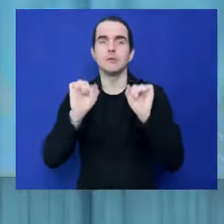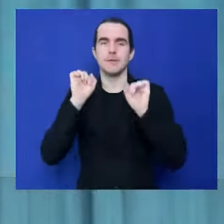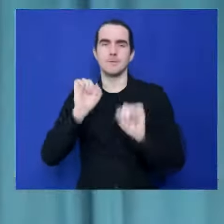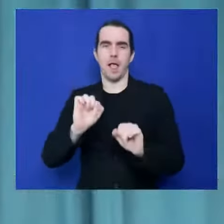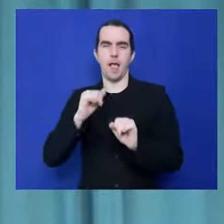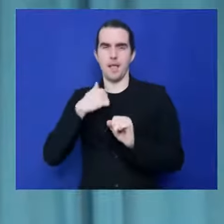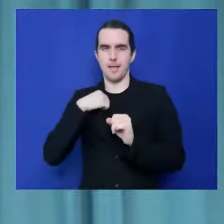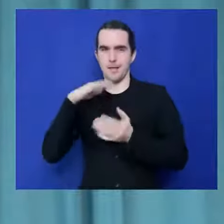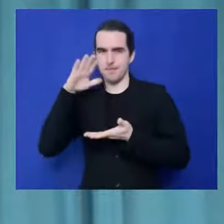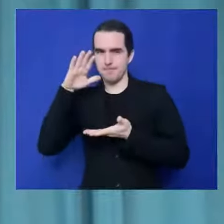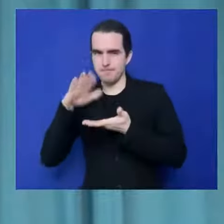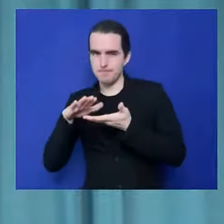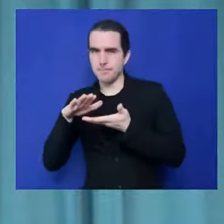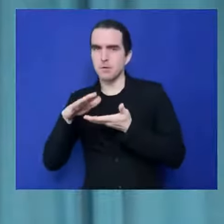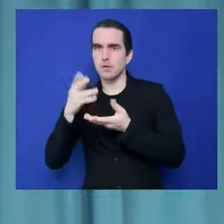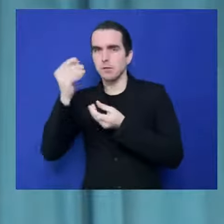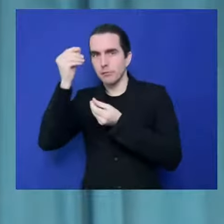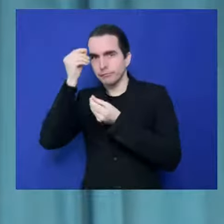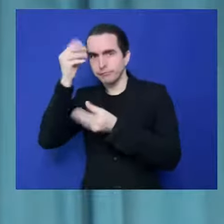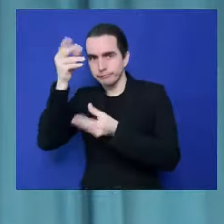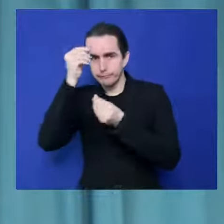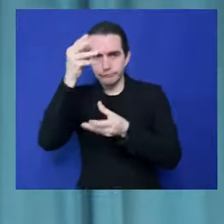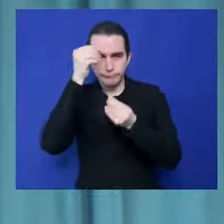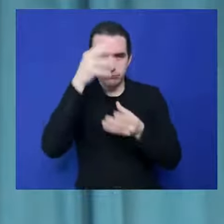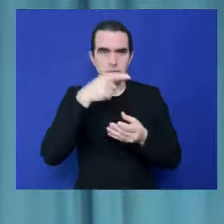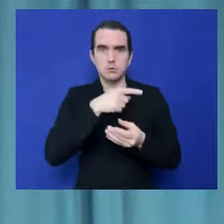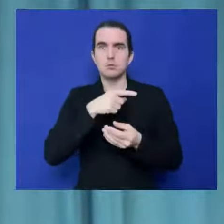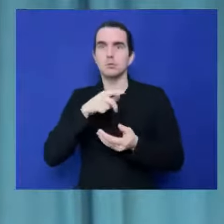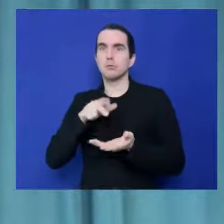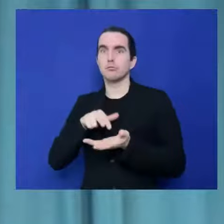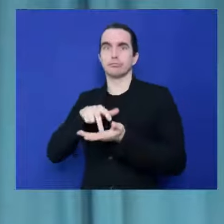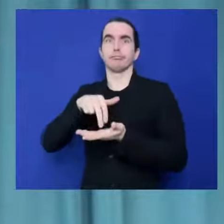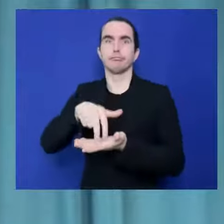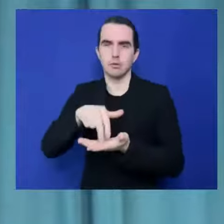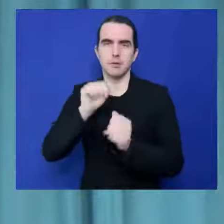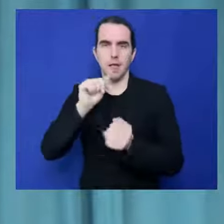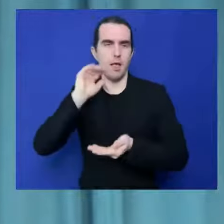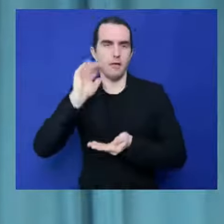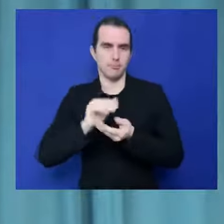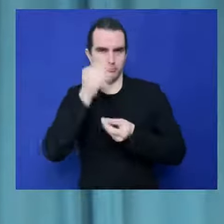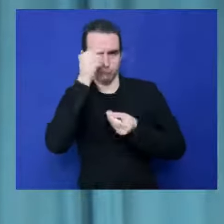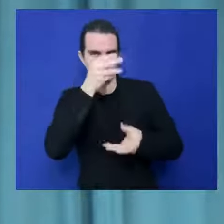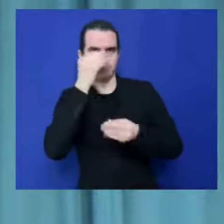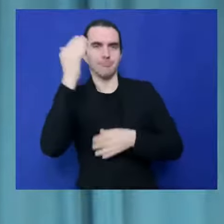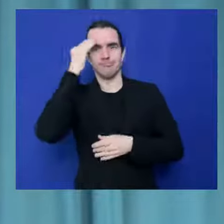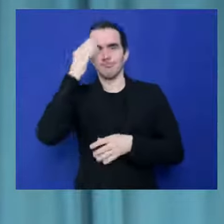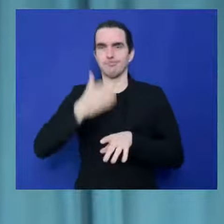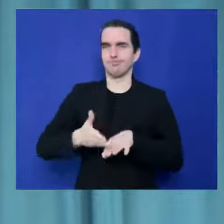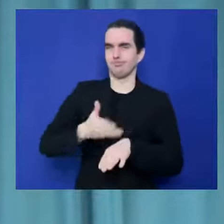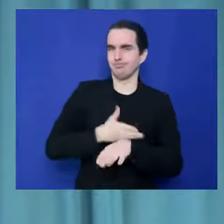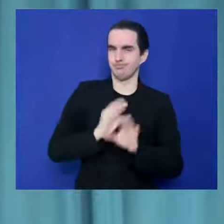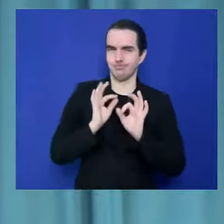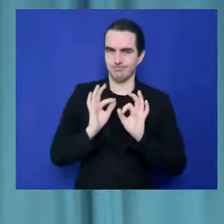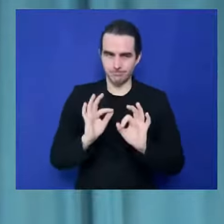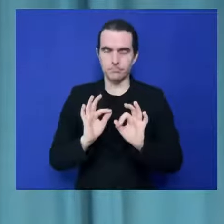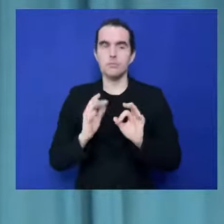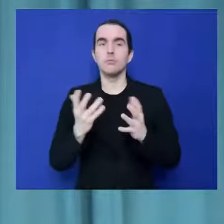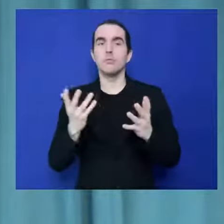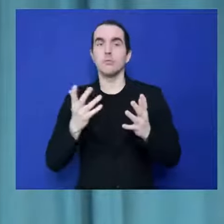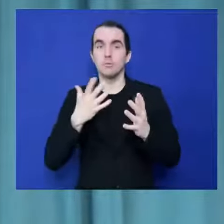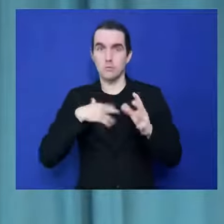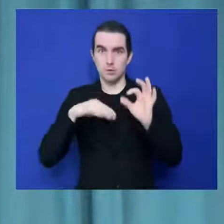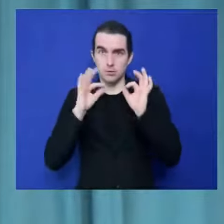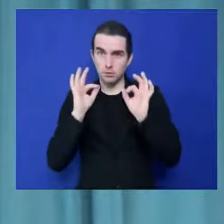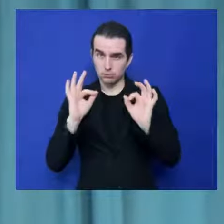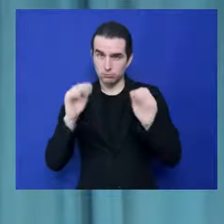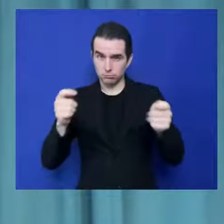we will do a handheld scan of the station, which slows us down a bit, but the last